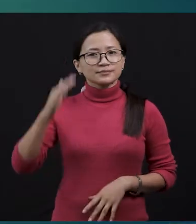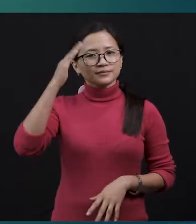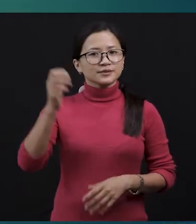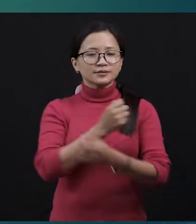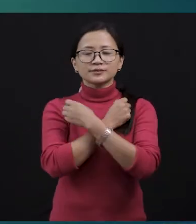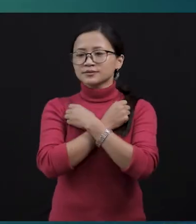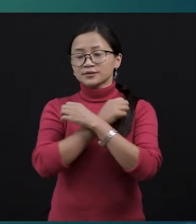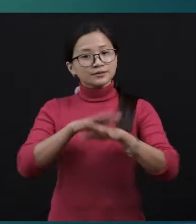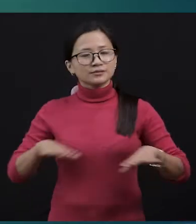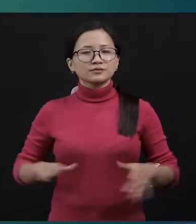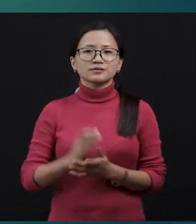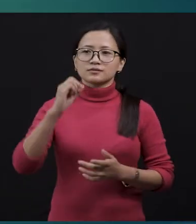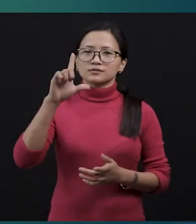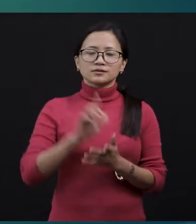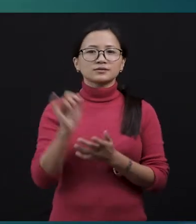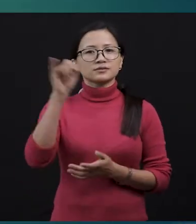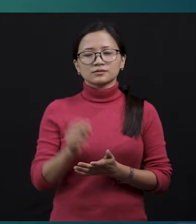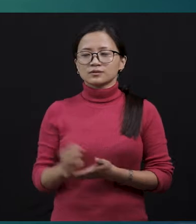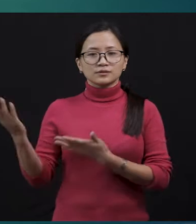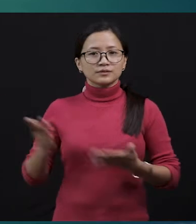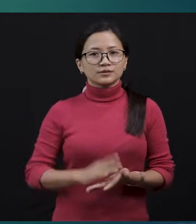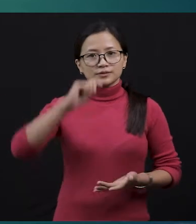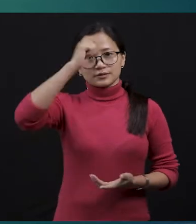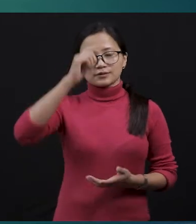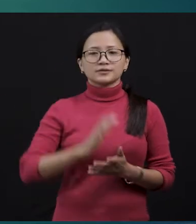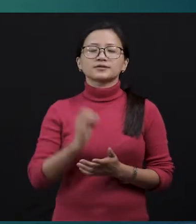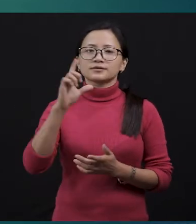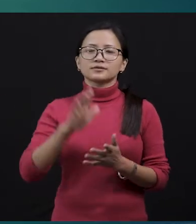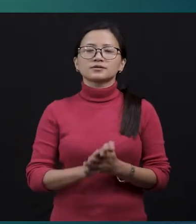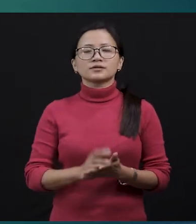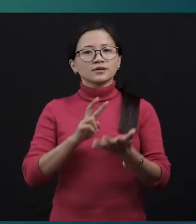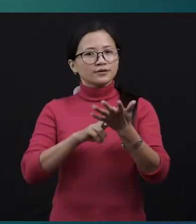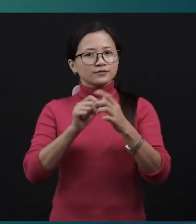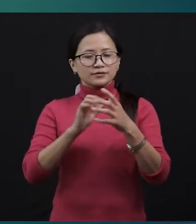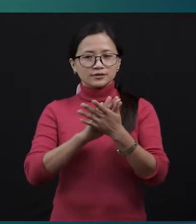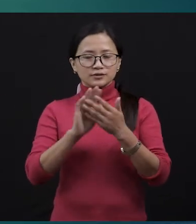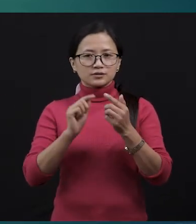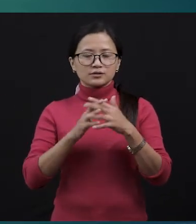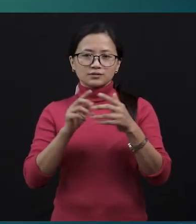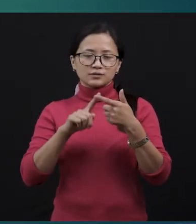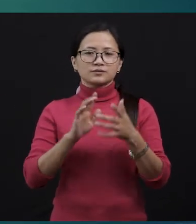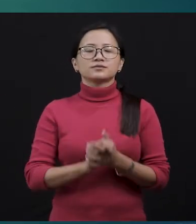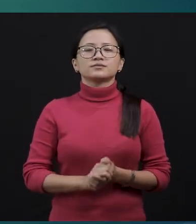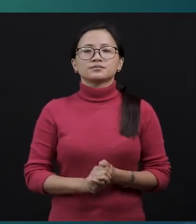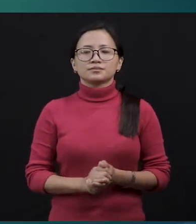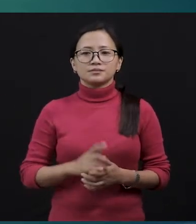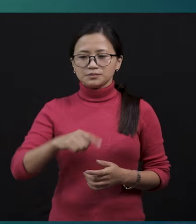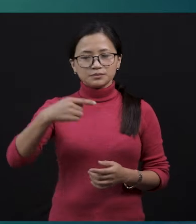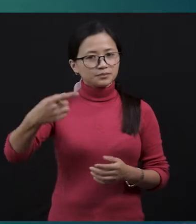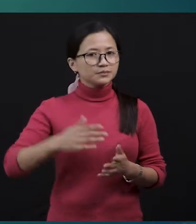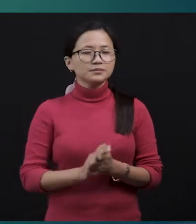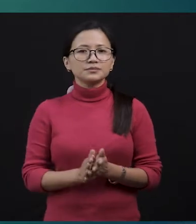Hello dear students of class 6, welcome back to our English class with Miss Vivakunyoveli as your tutor. And today we are going to continue